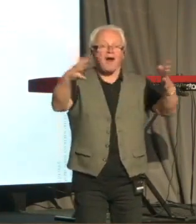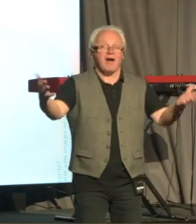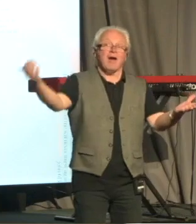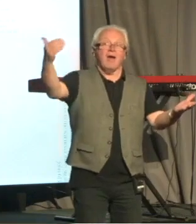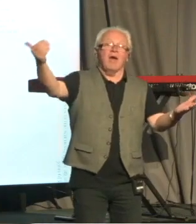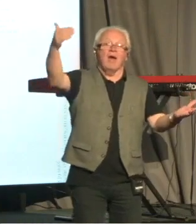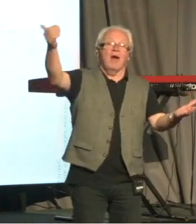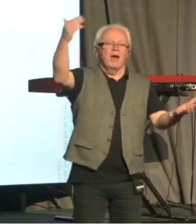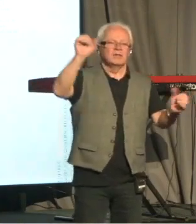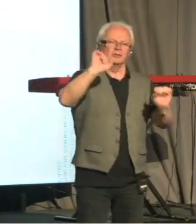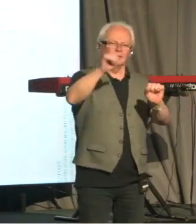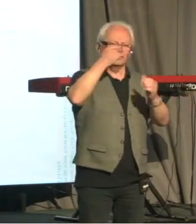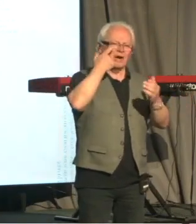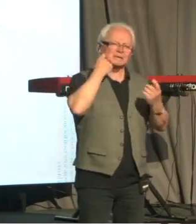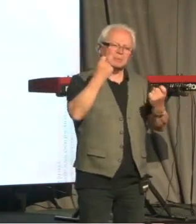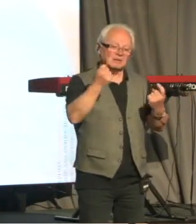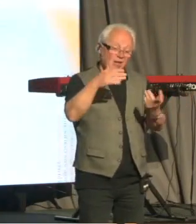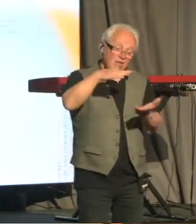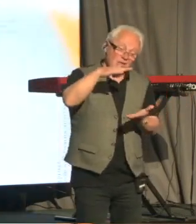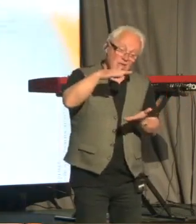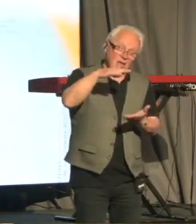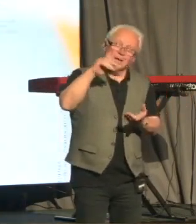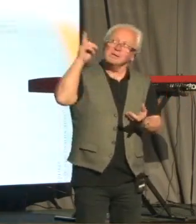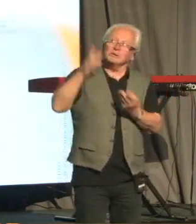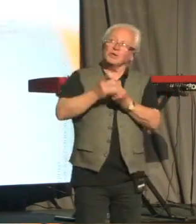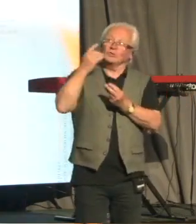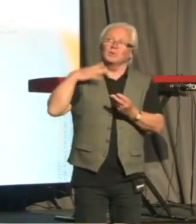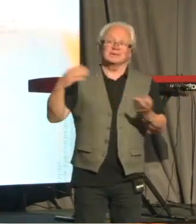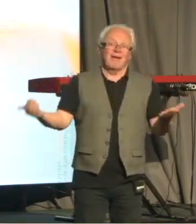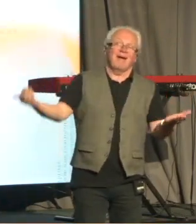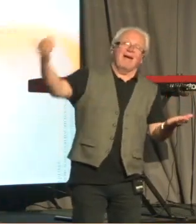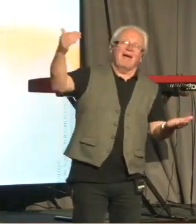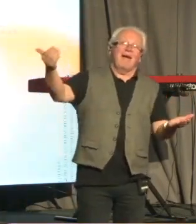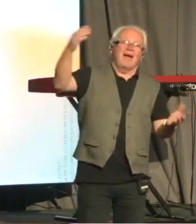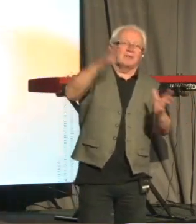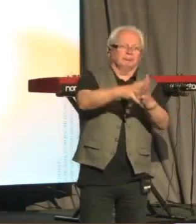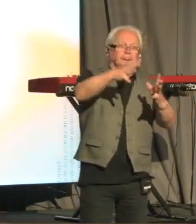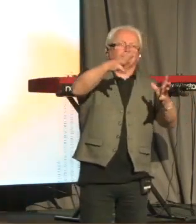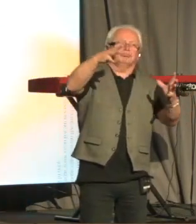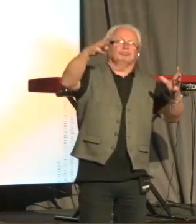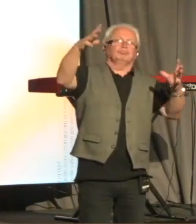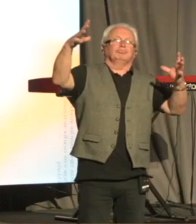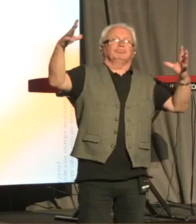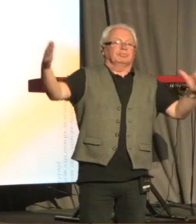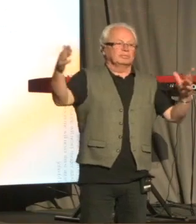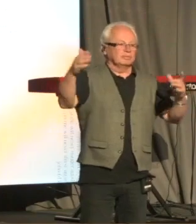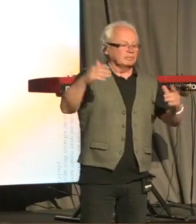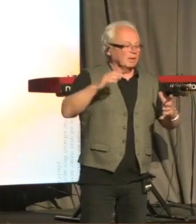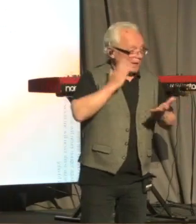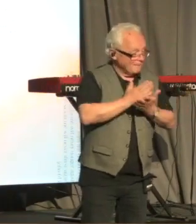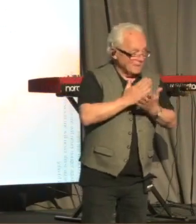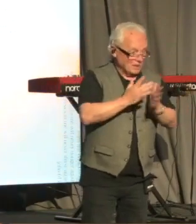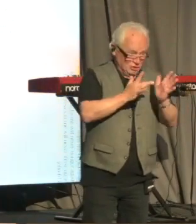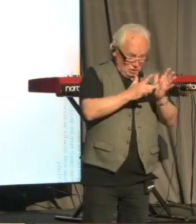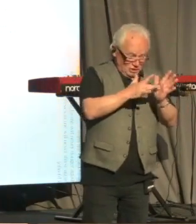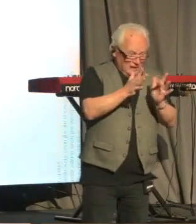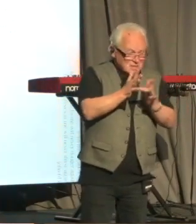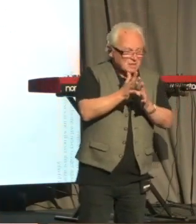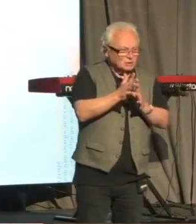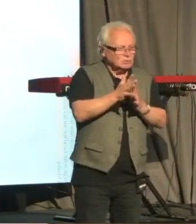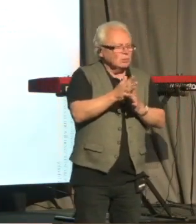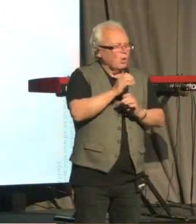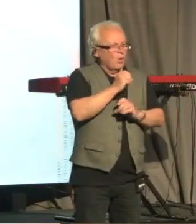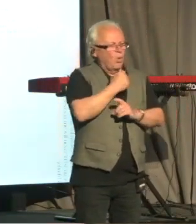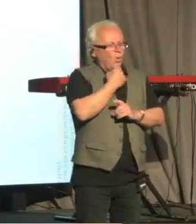Sometimes God will not meet them because he wants to exceed them. You know, Jesus will